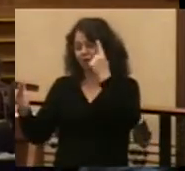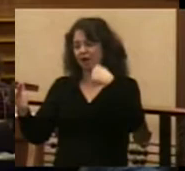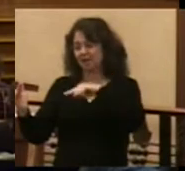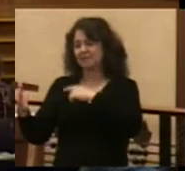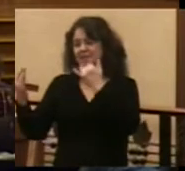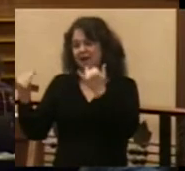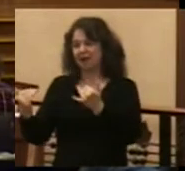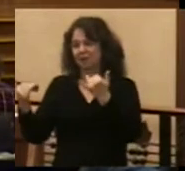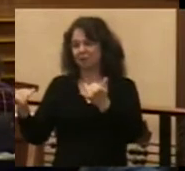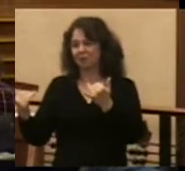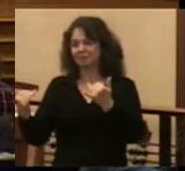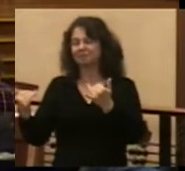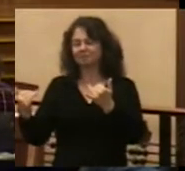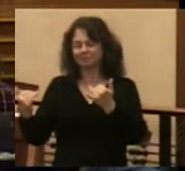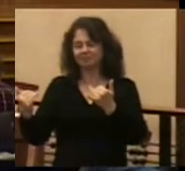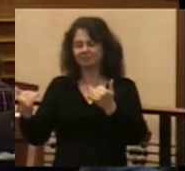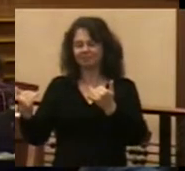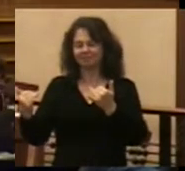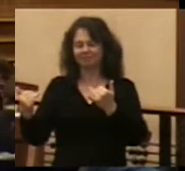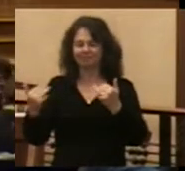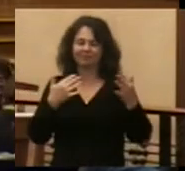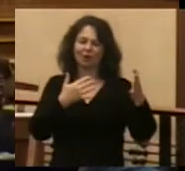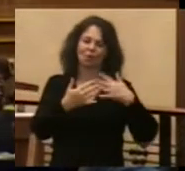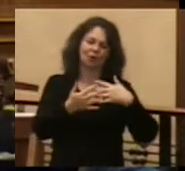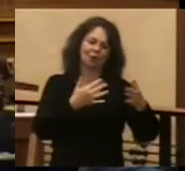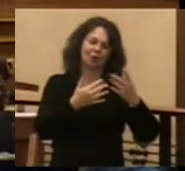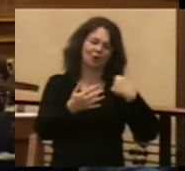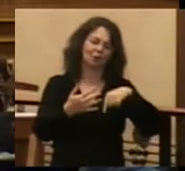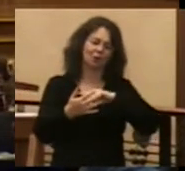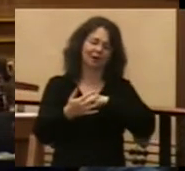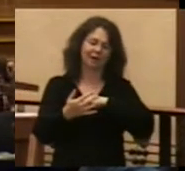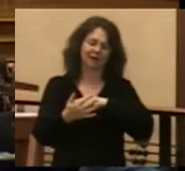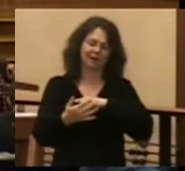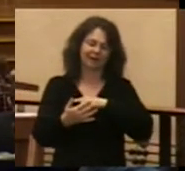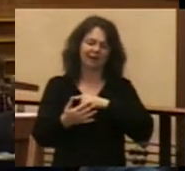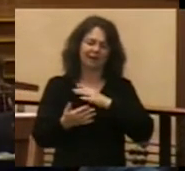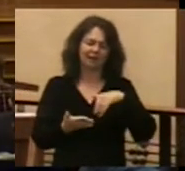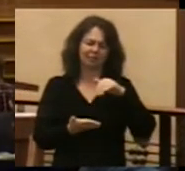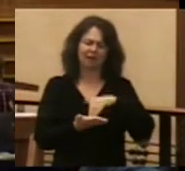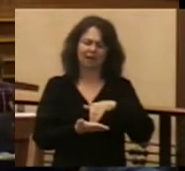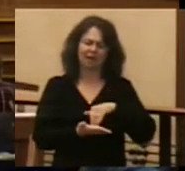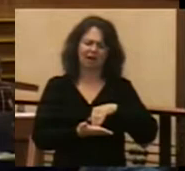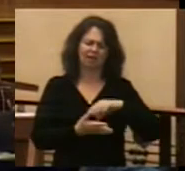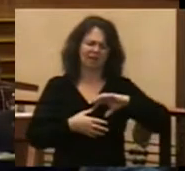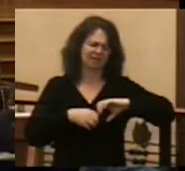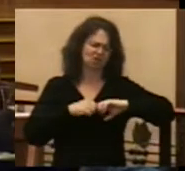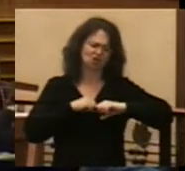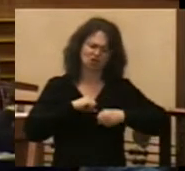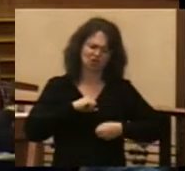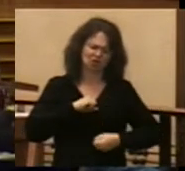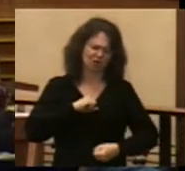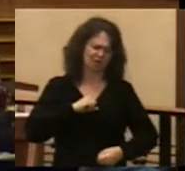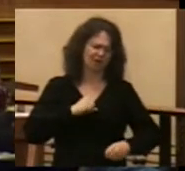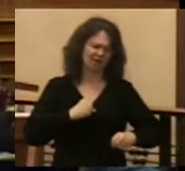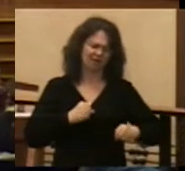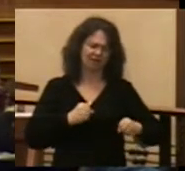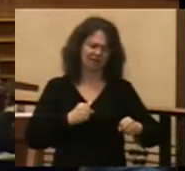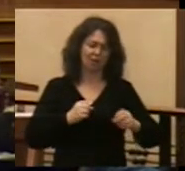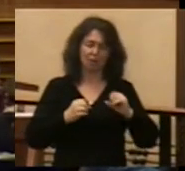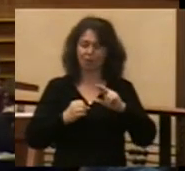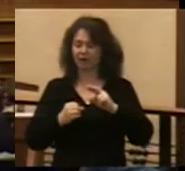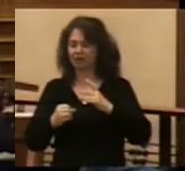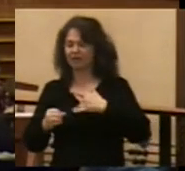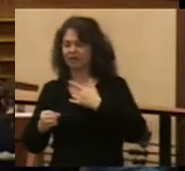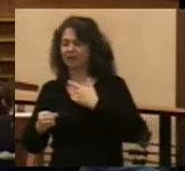season. For whether we are in the midst of turmoil or joy